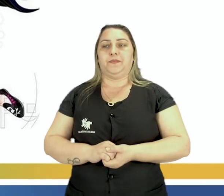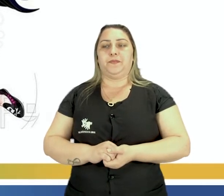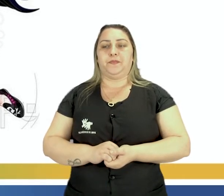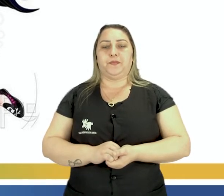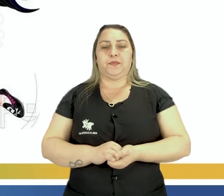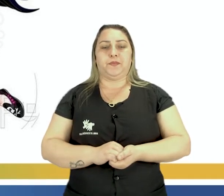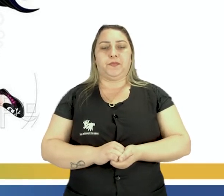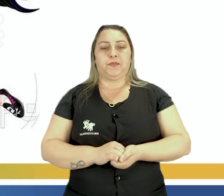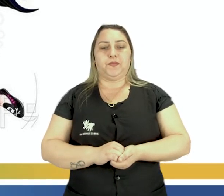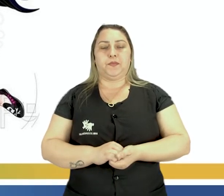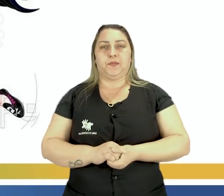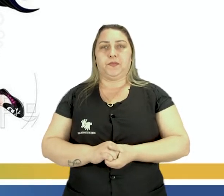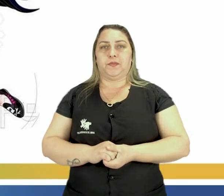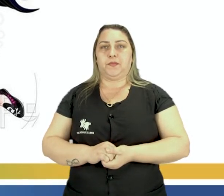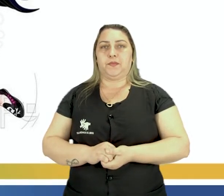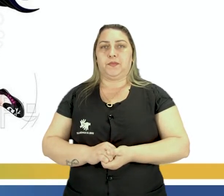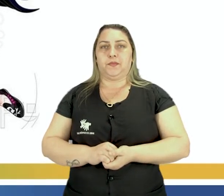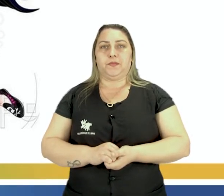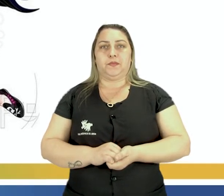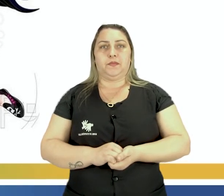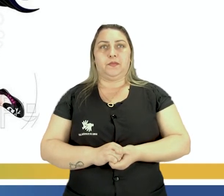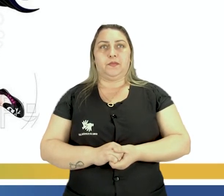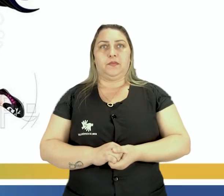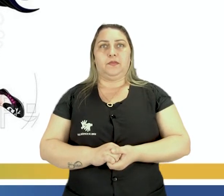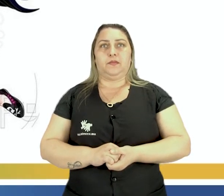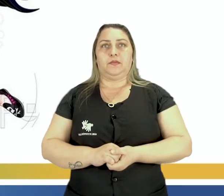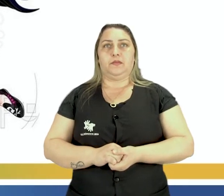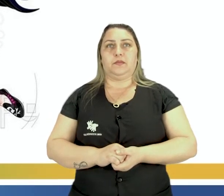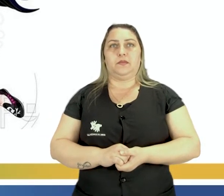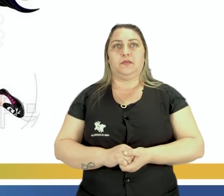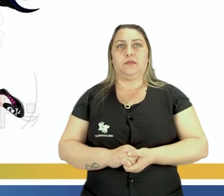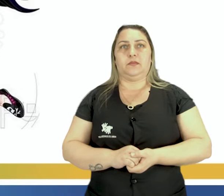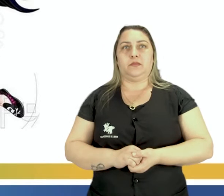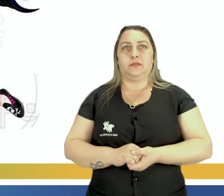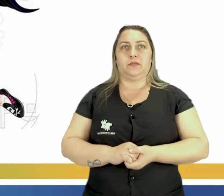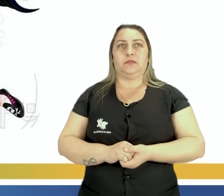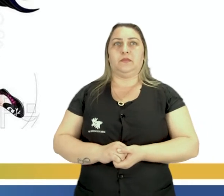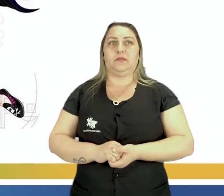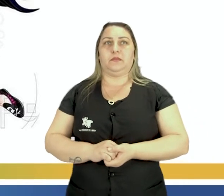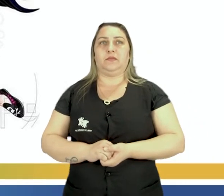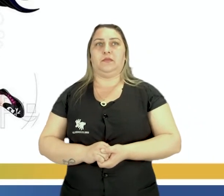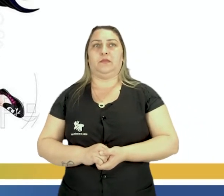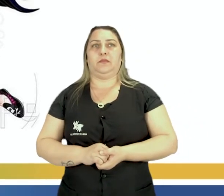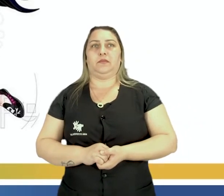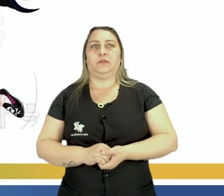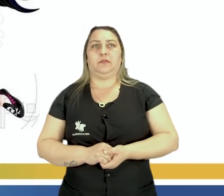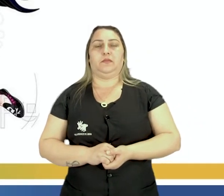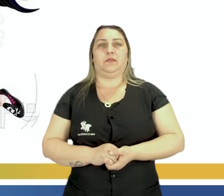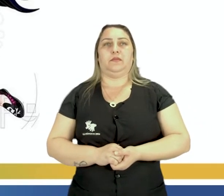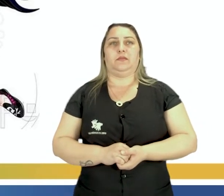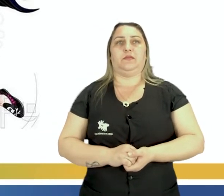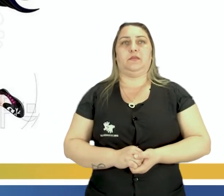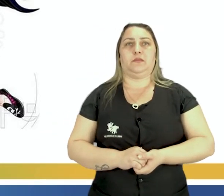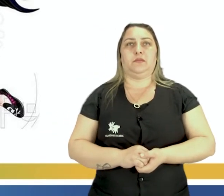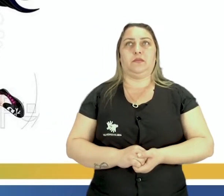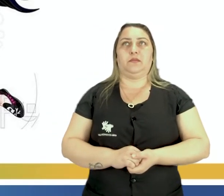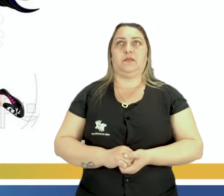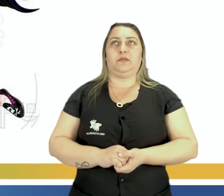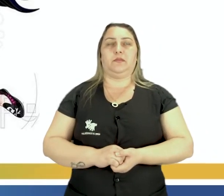2 hours a day and I go bowling twice a week. I love parties. I often go